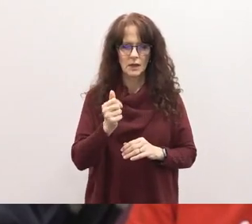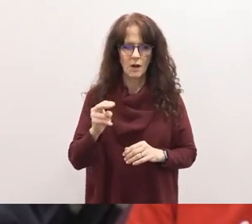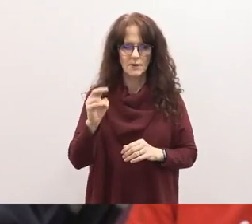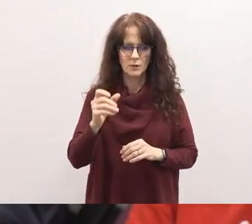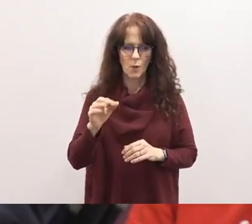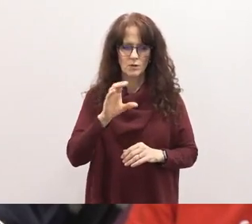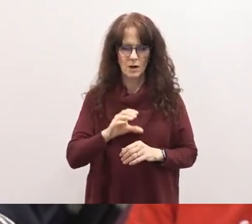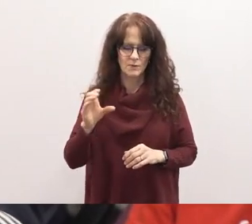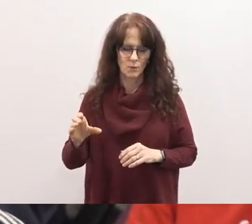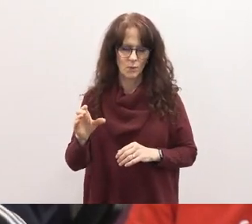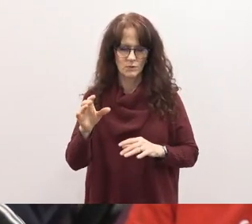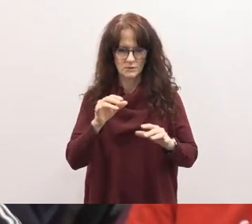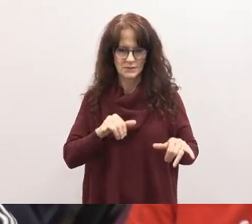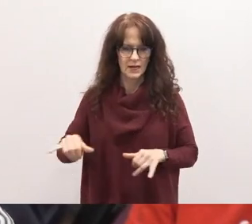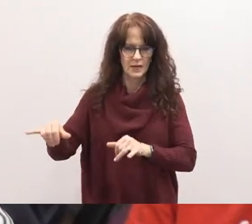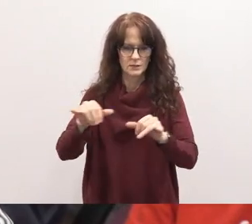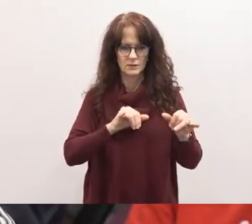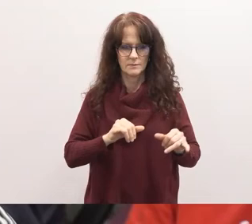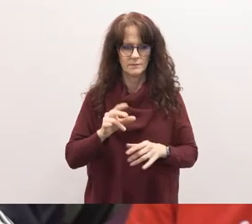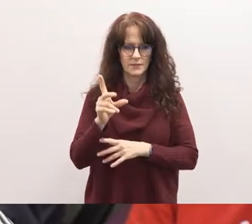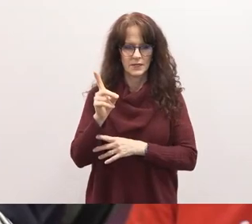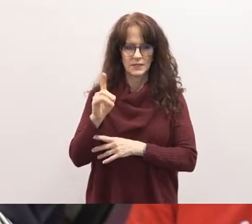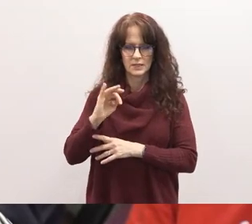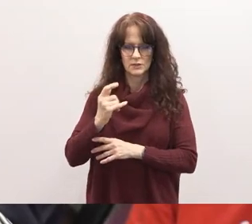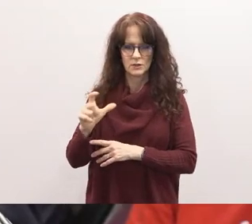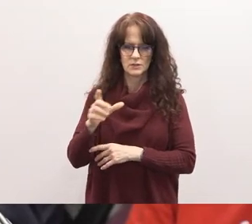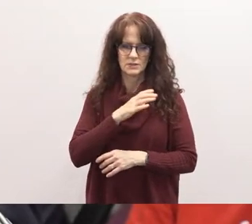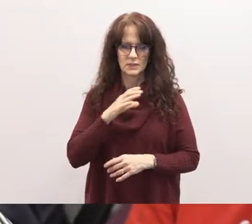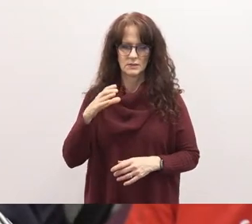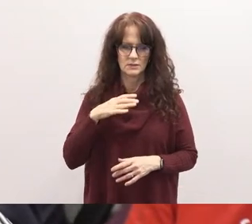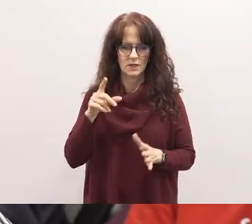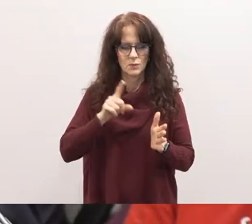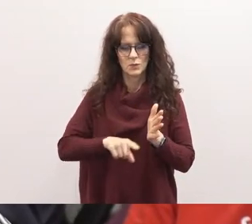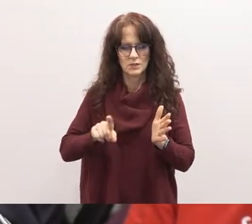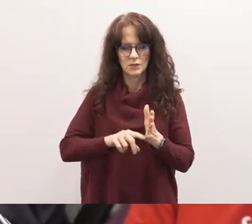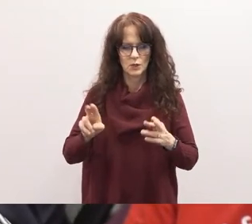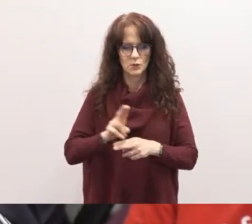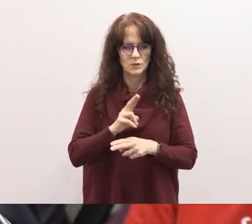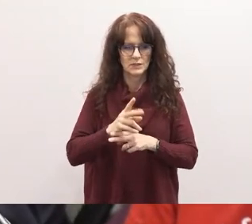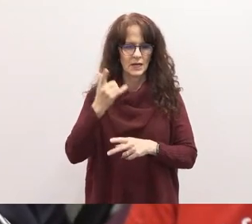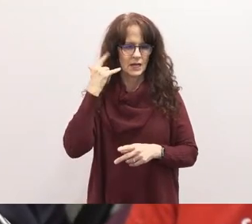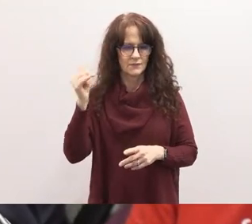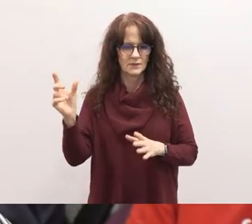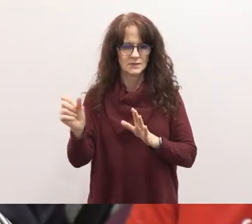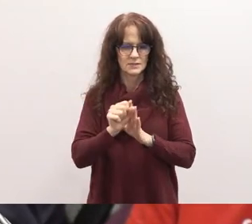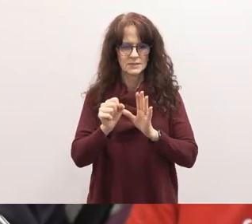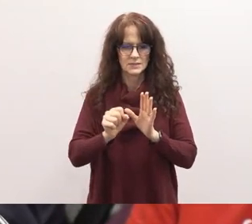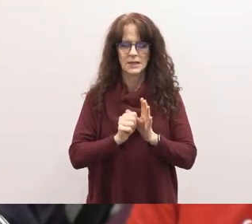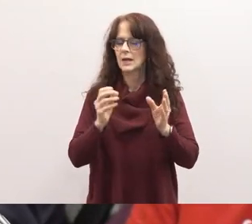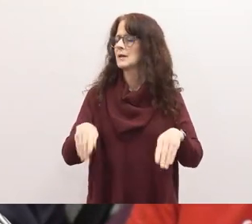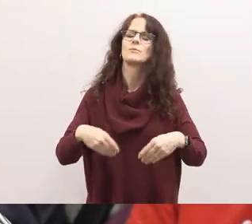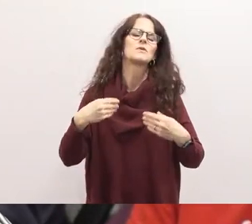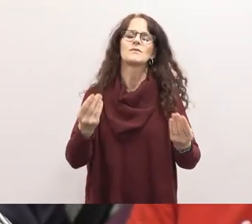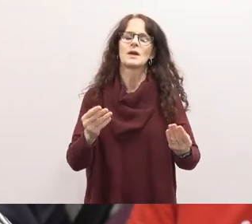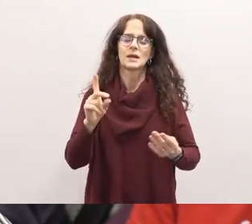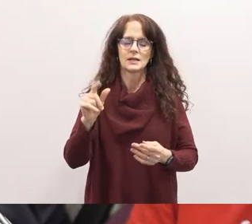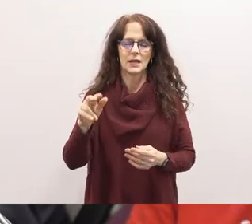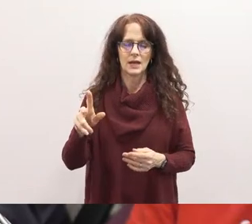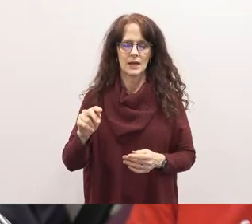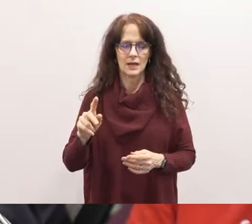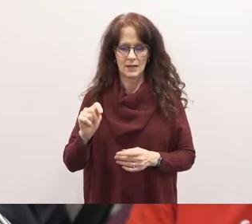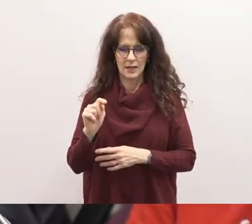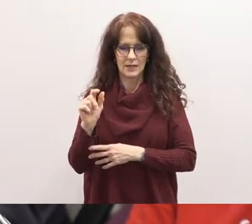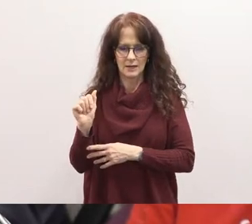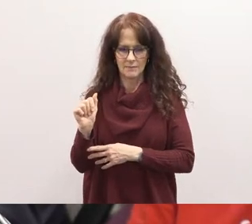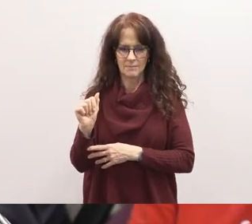Standards, focusing mainly on digital citizenship and research using California state-provided databases. I also collaborate